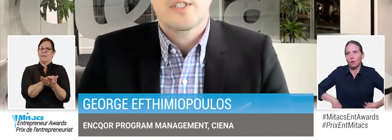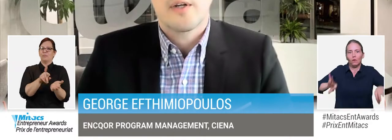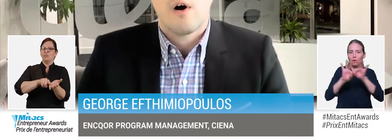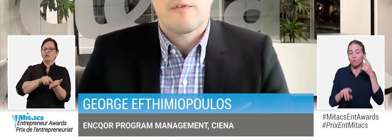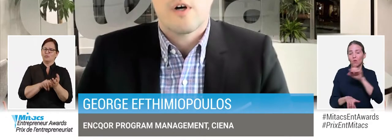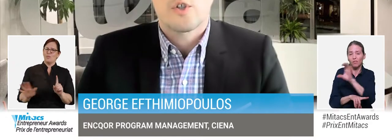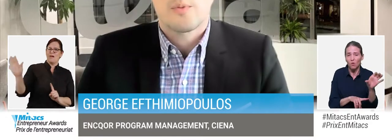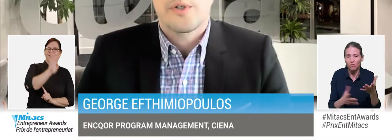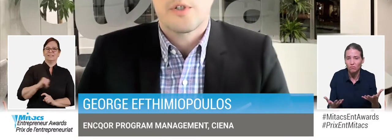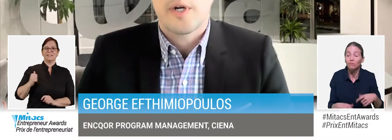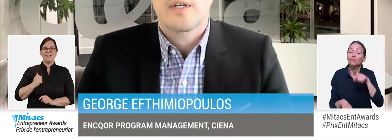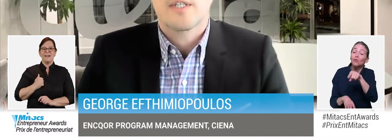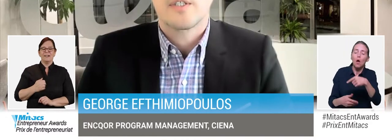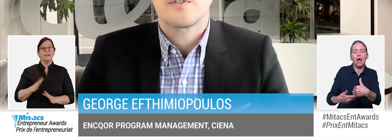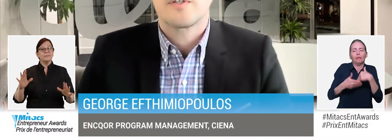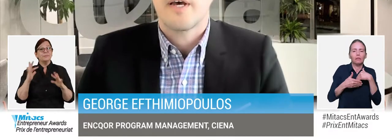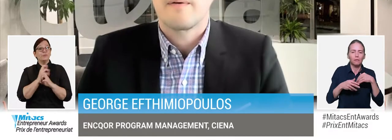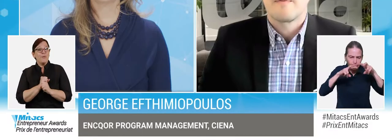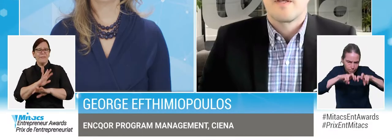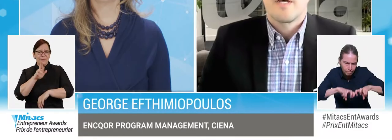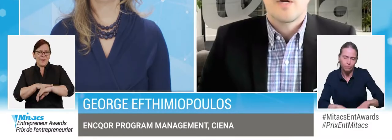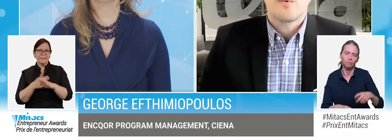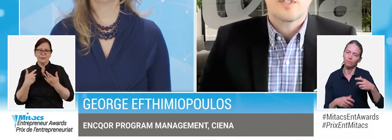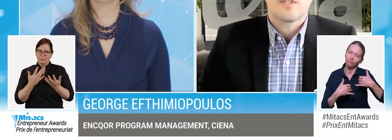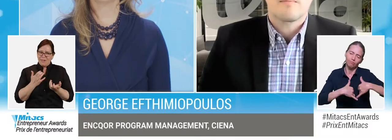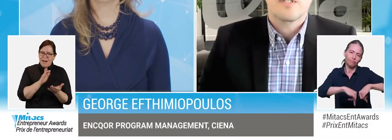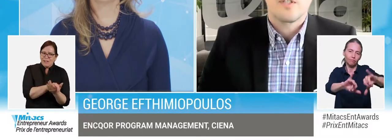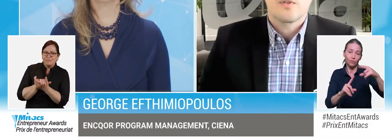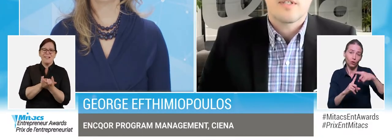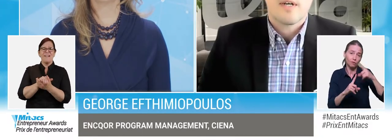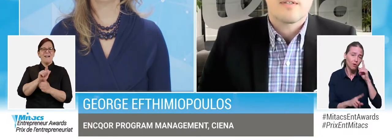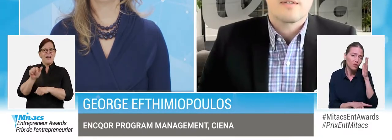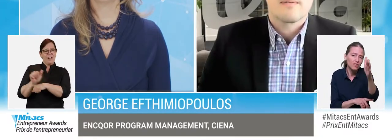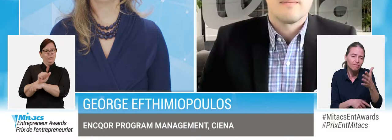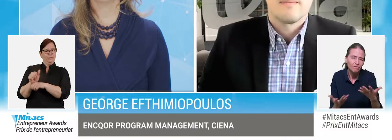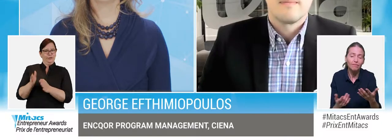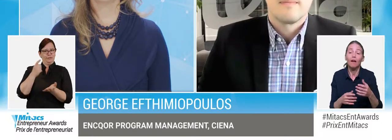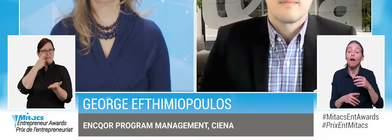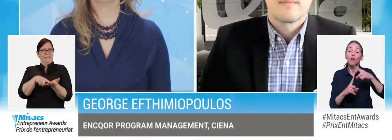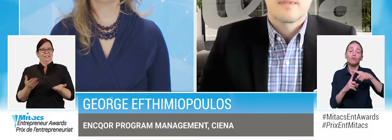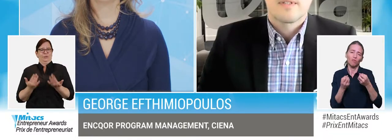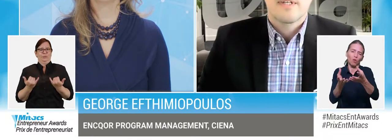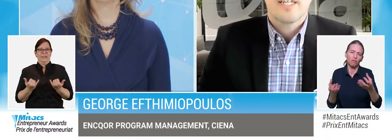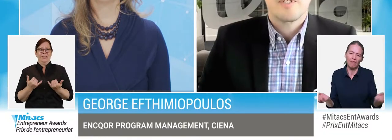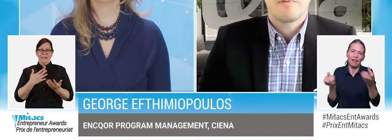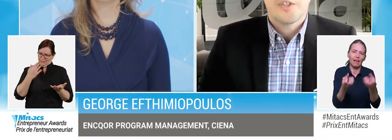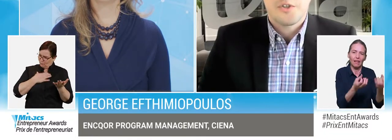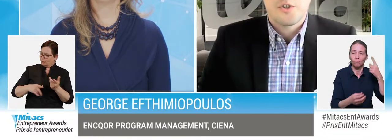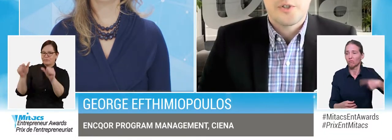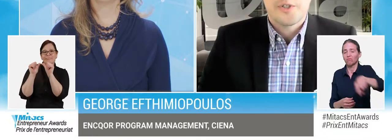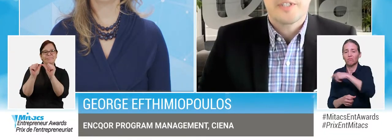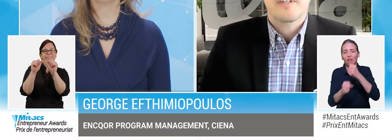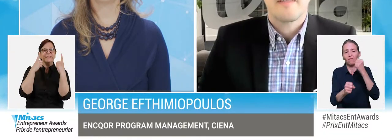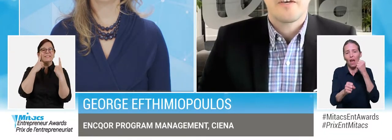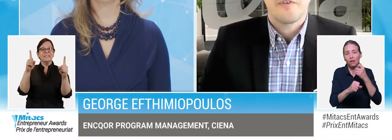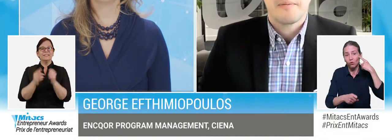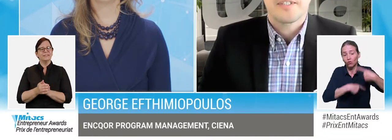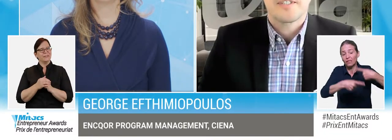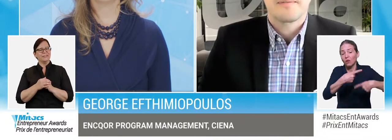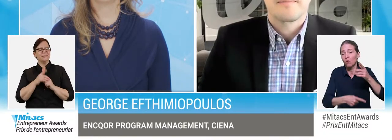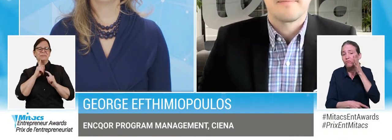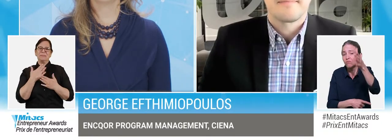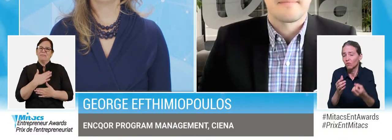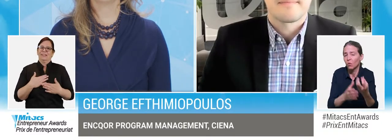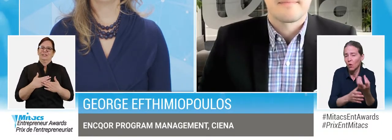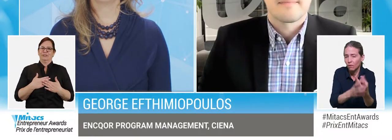want to congratulate all of the entrepreneurs recognized here today, and we wish them continued success. It has been a pleasure to join you here today. Thank you very